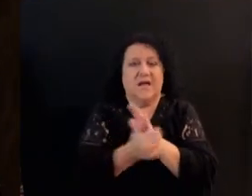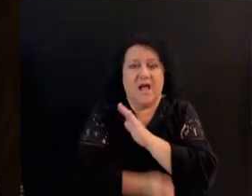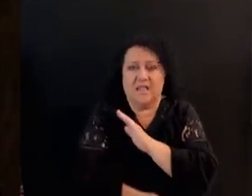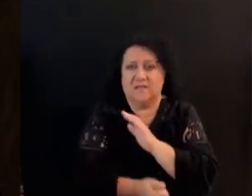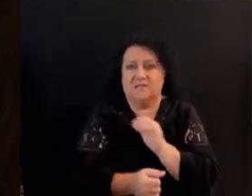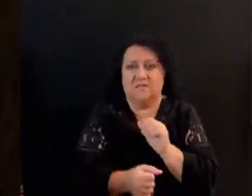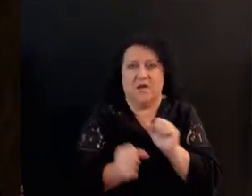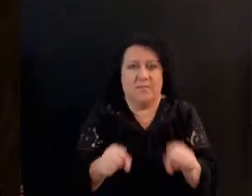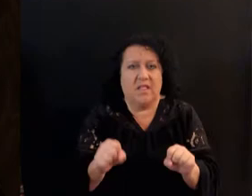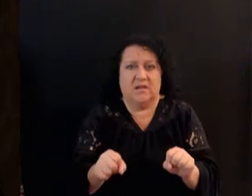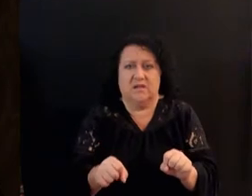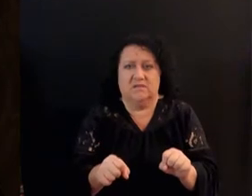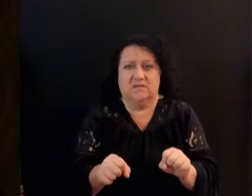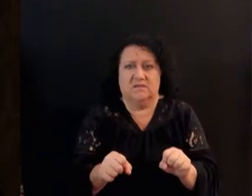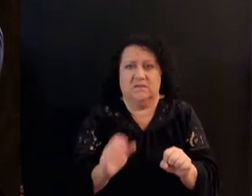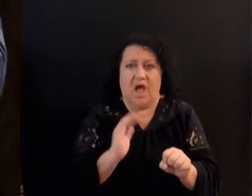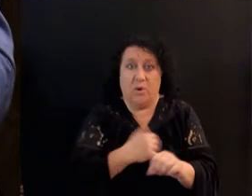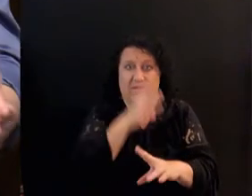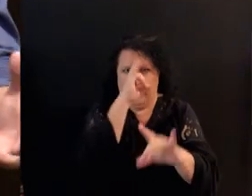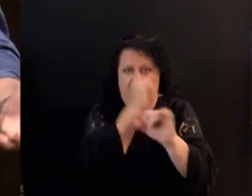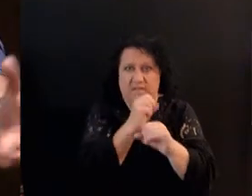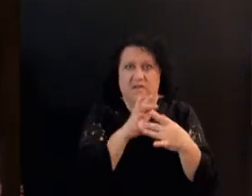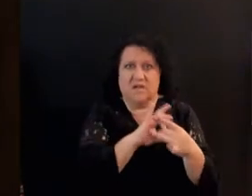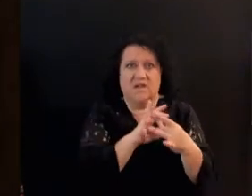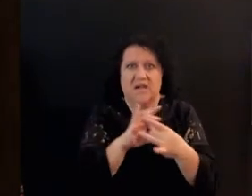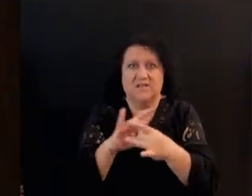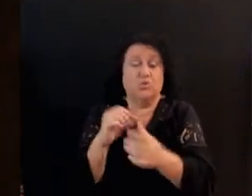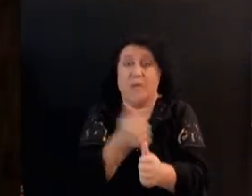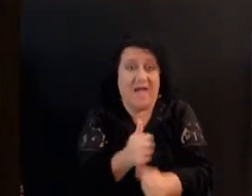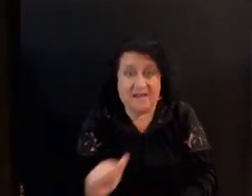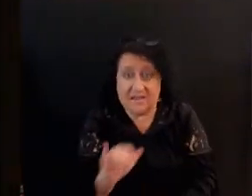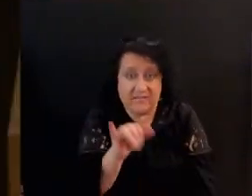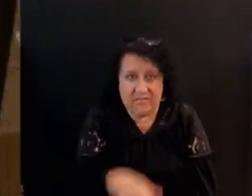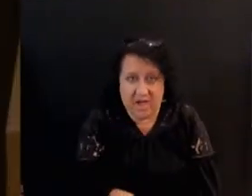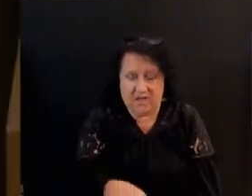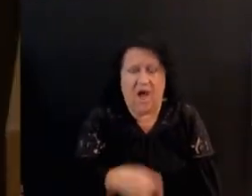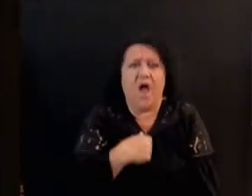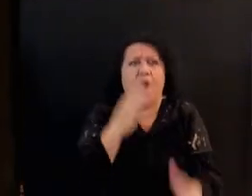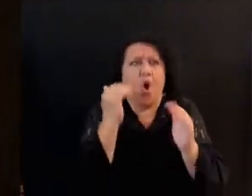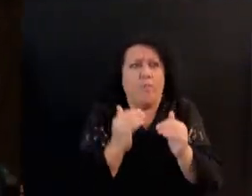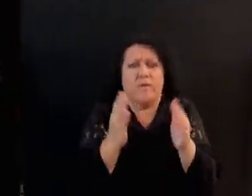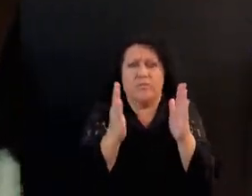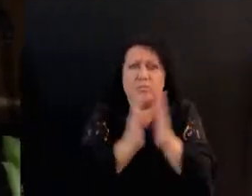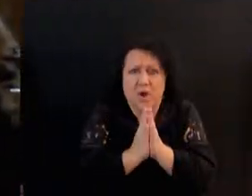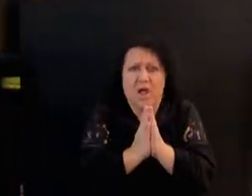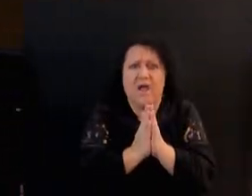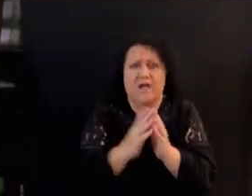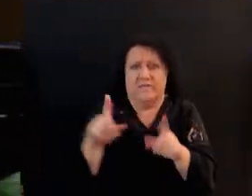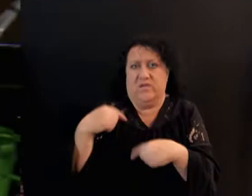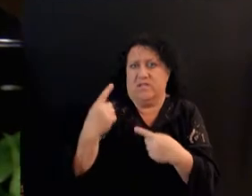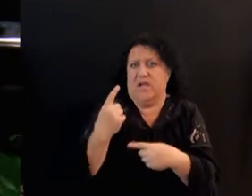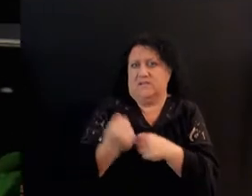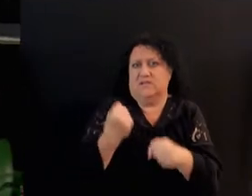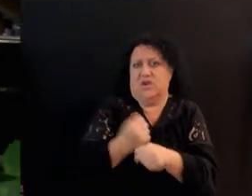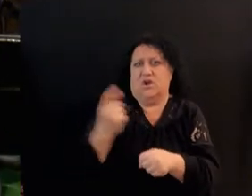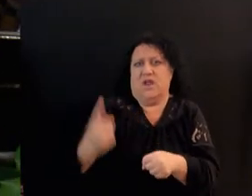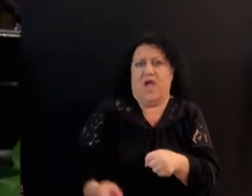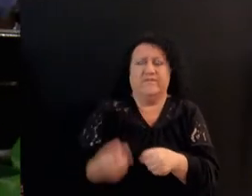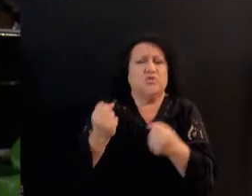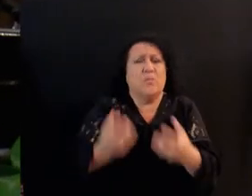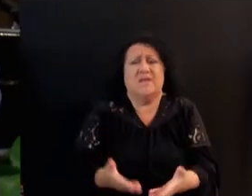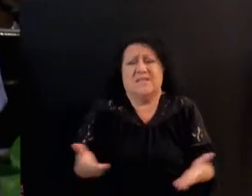that. And I hope and pray that in the last year and a half, as so many of those things were either taken away